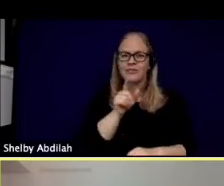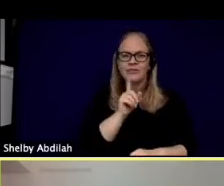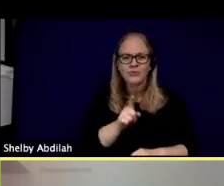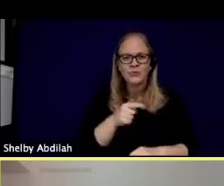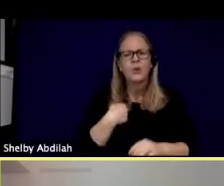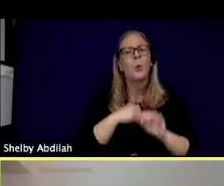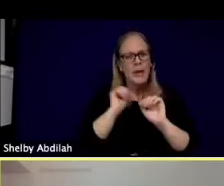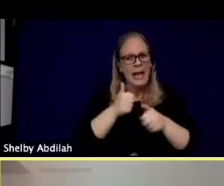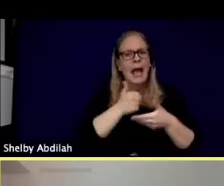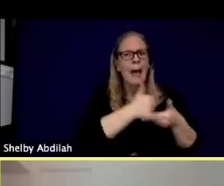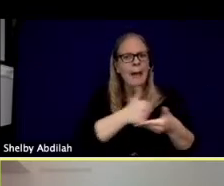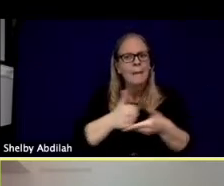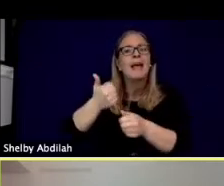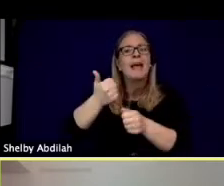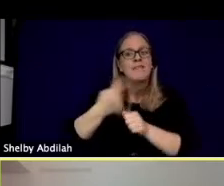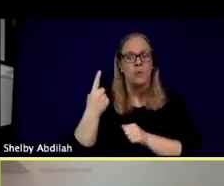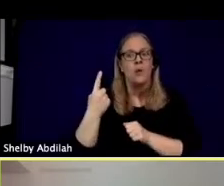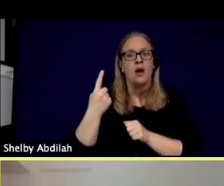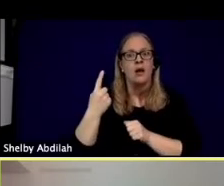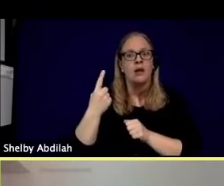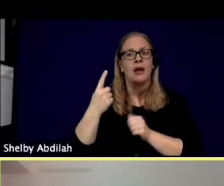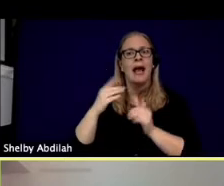everyone now to some degree.